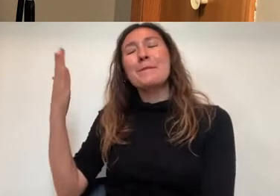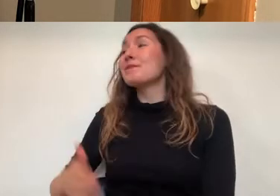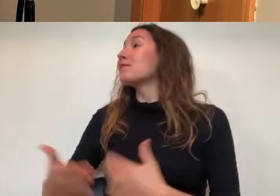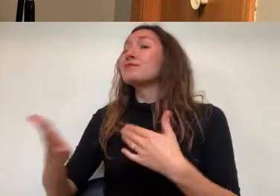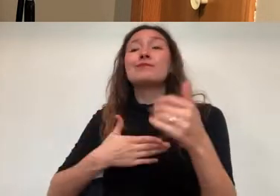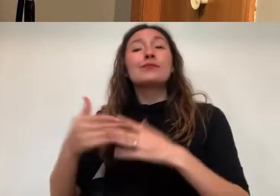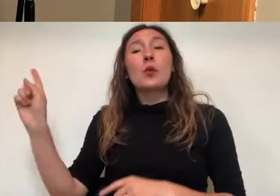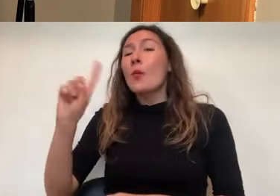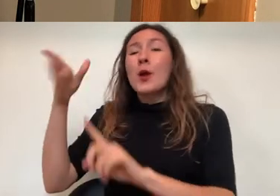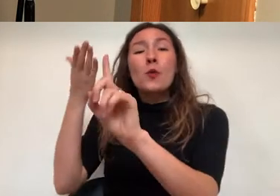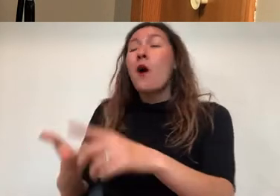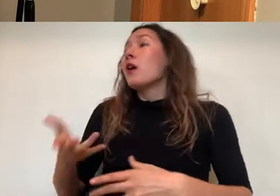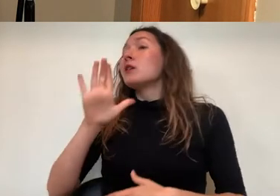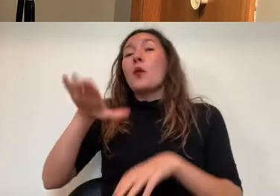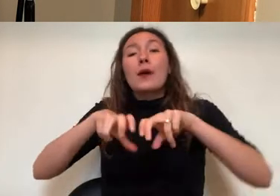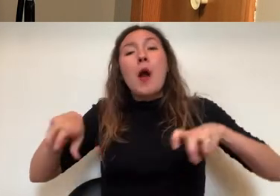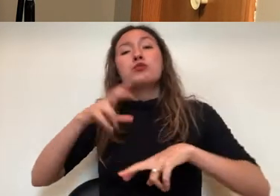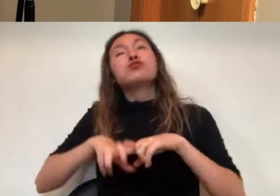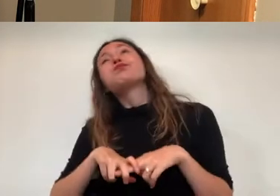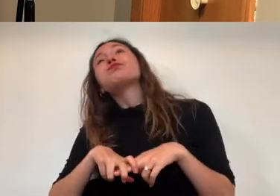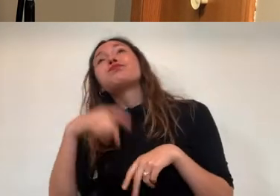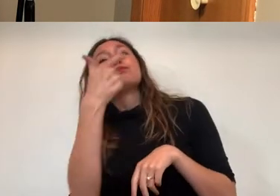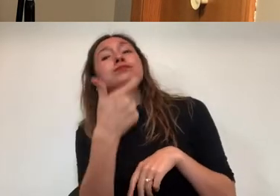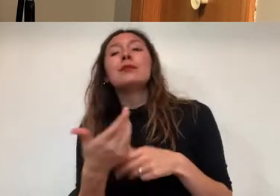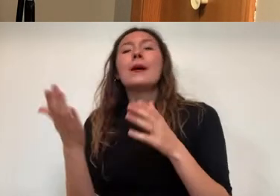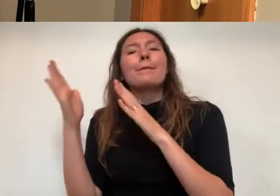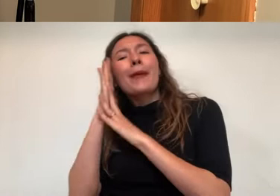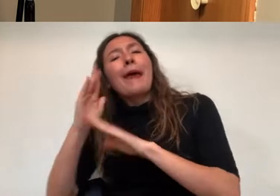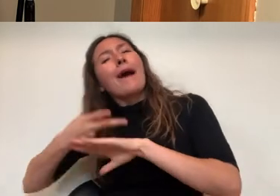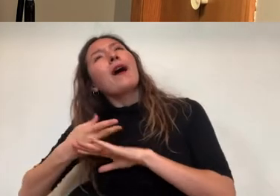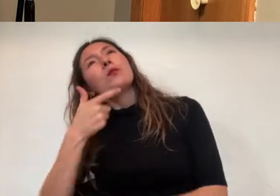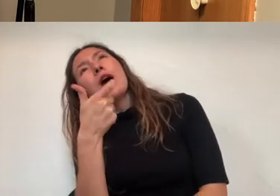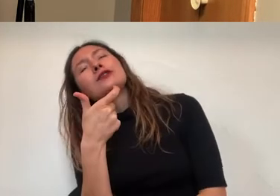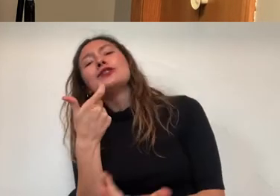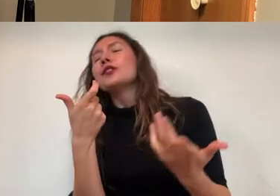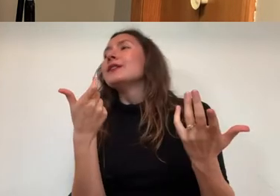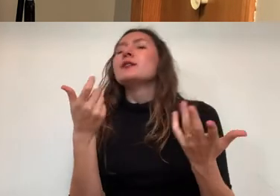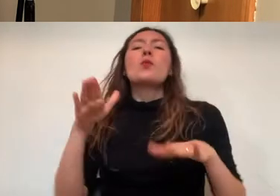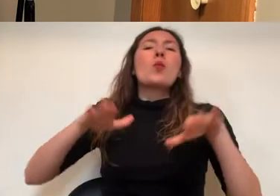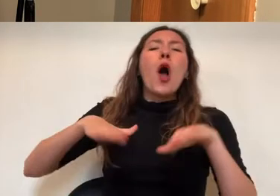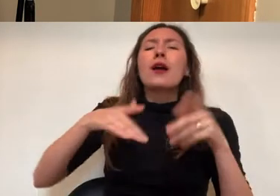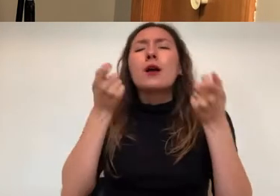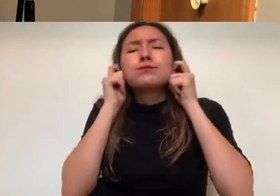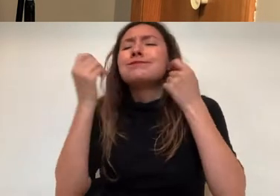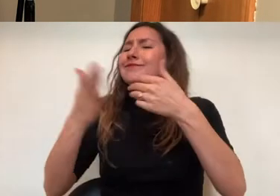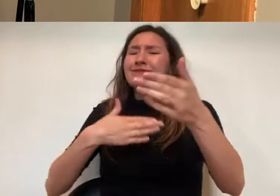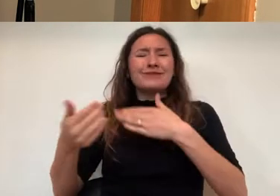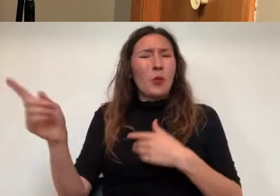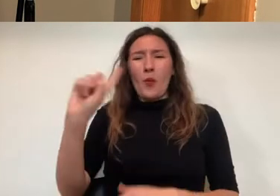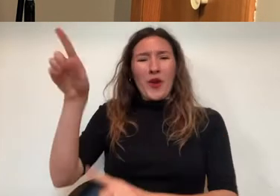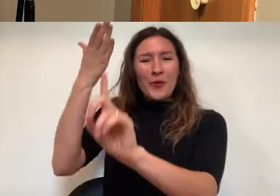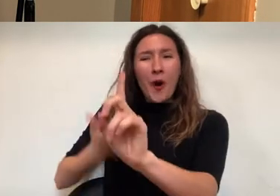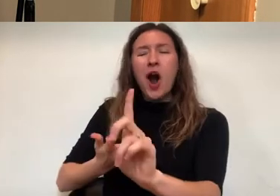where you are. If you're on the couch, if you're in your bedroom, if you're listening as you're outside somewhere, wherever you are, let's join our hearts and